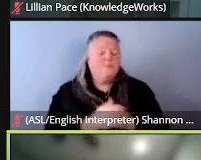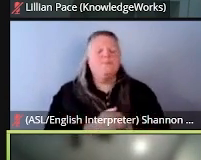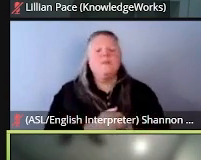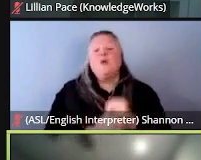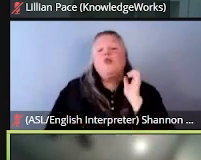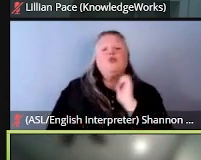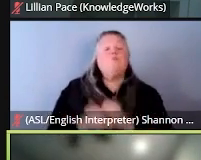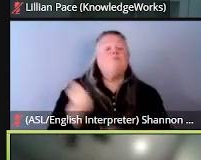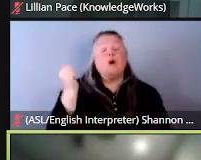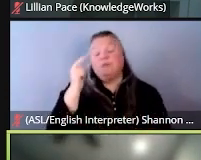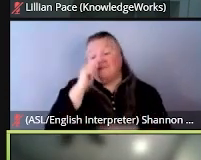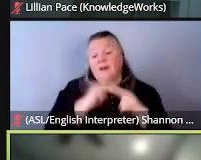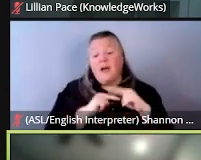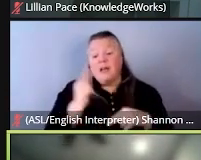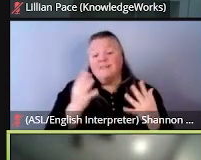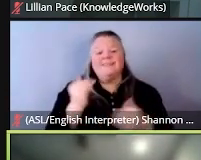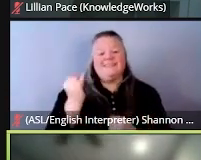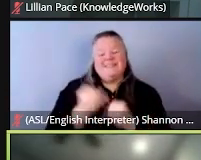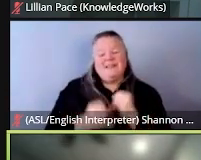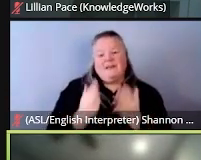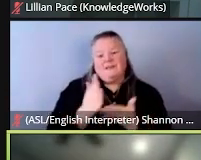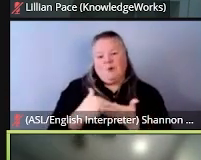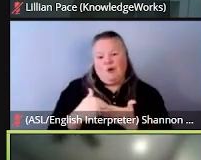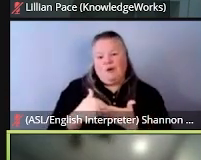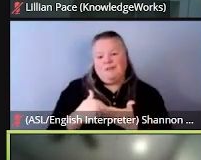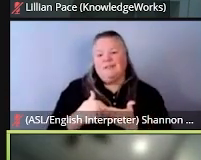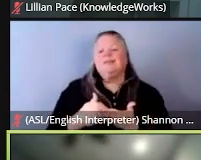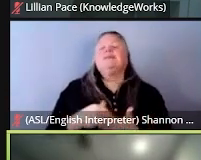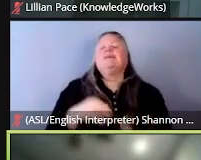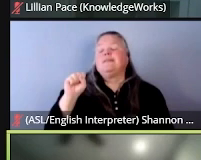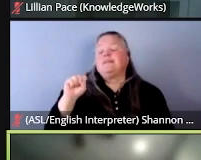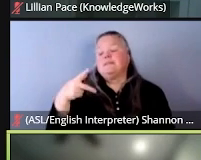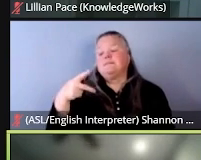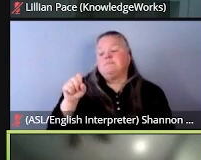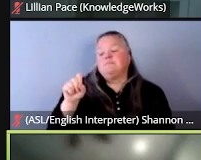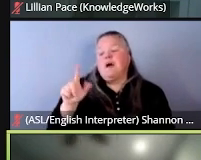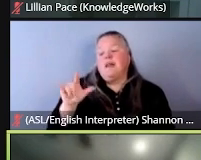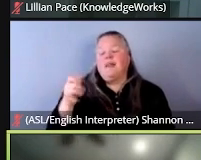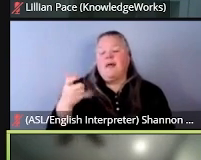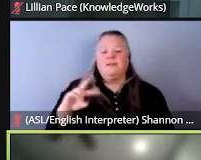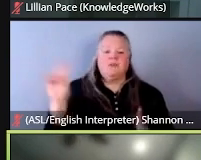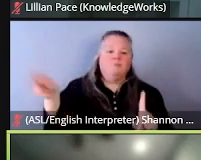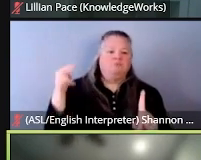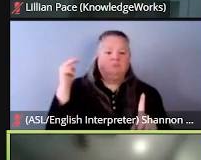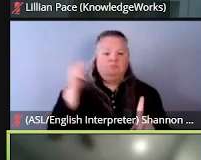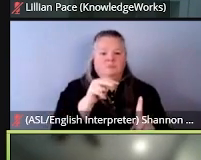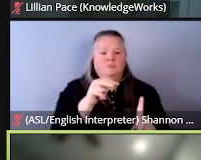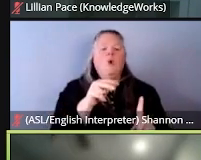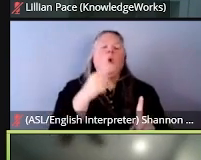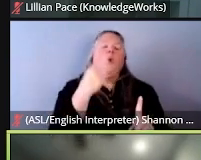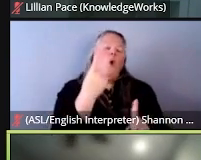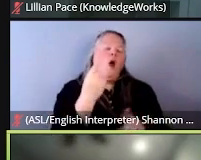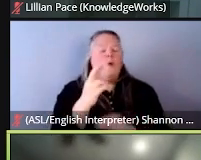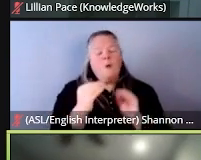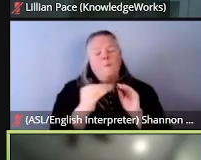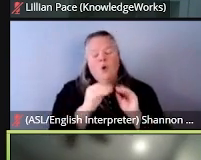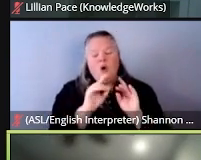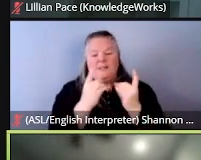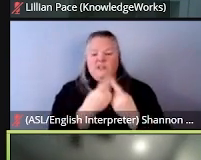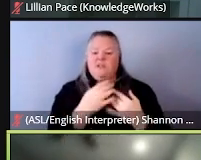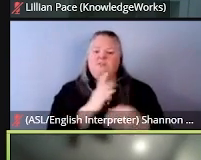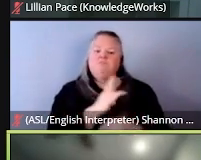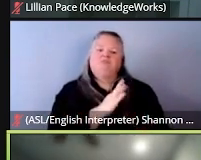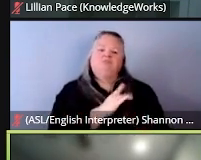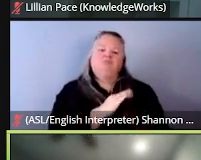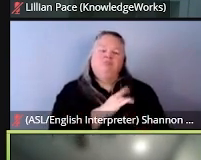with this guide is the last part of each of the sections, which is spotlighting one or more districts that are doing some fantastic work in this space.